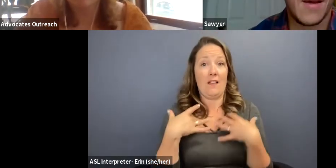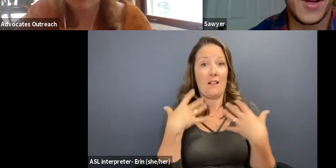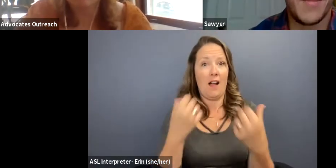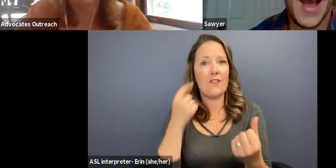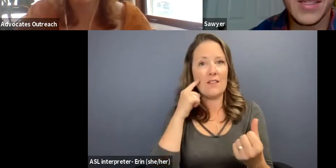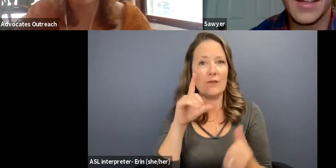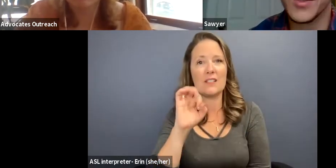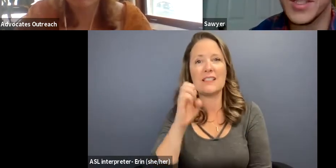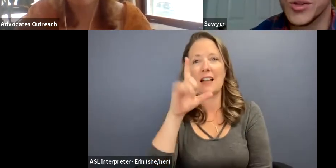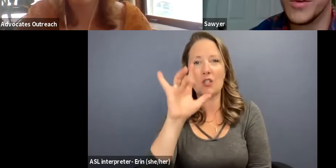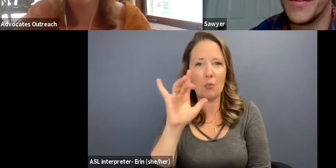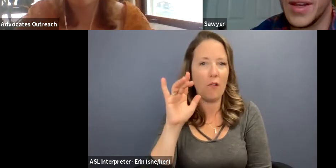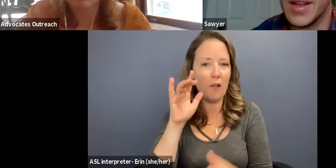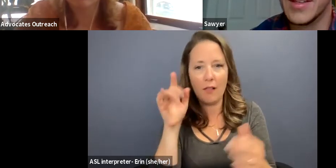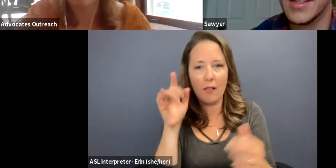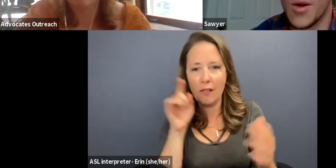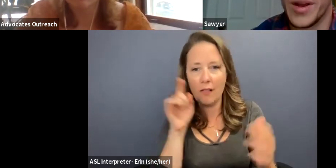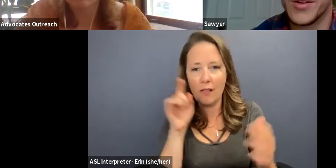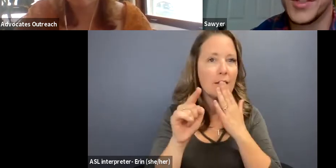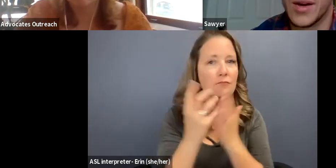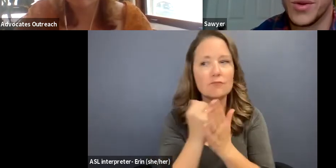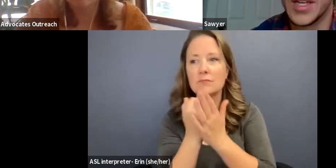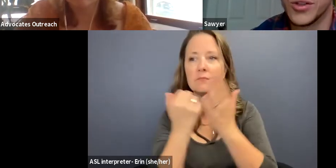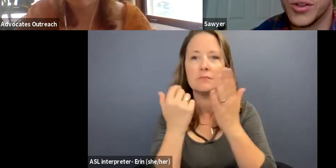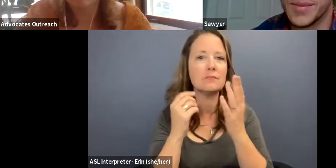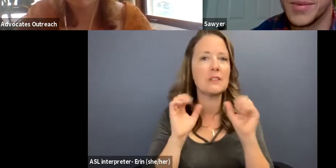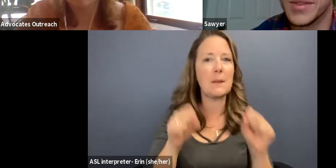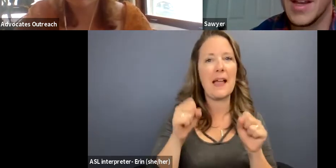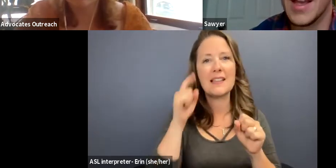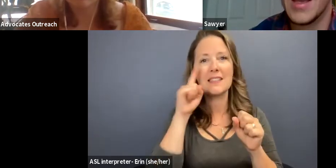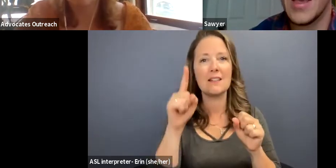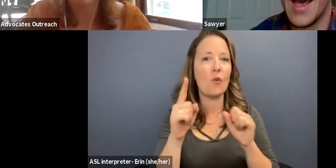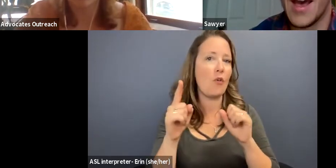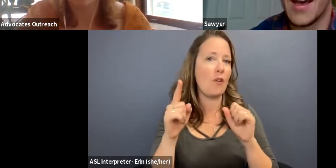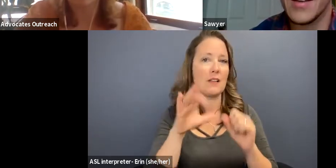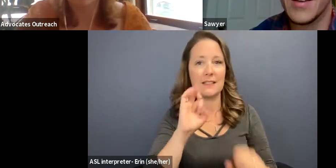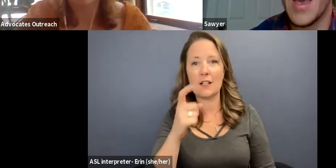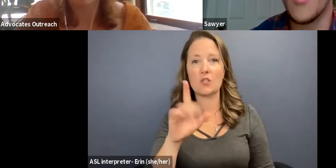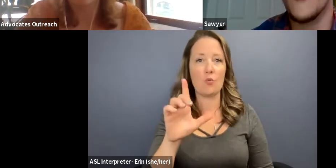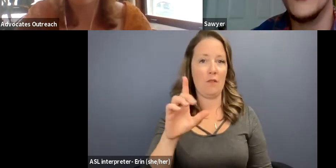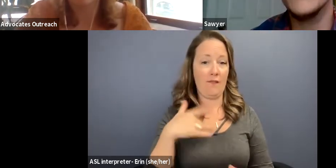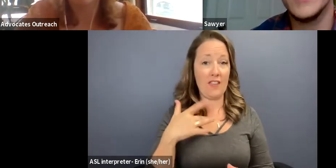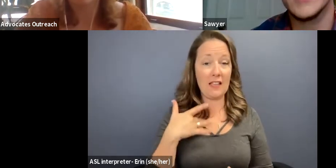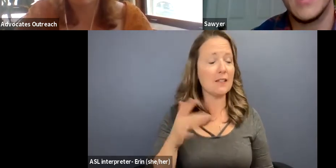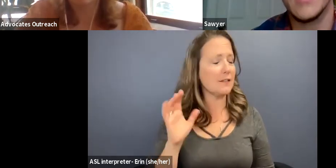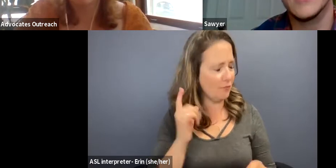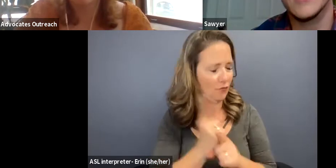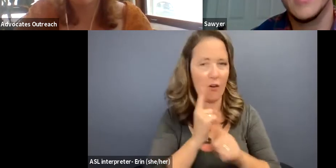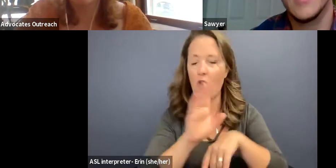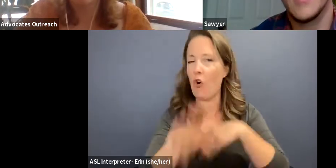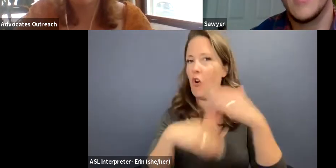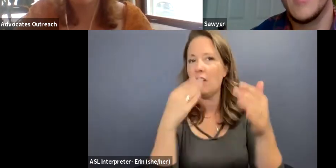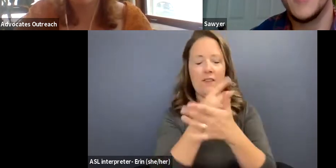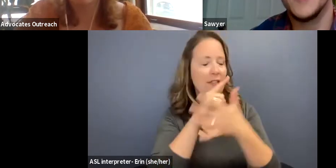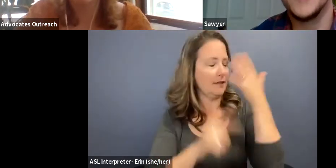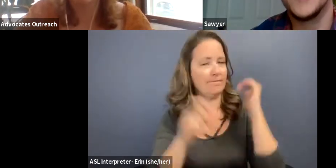Yeah. So this is like just a word cloud that I had some fun putting together, thinking about like